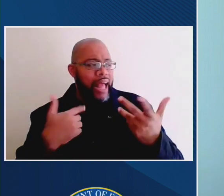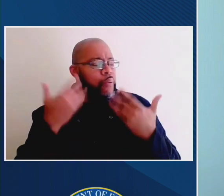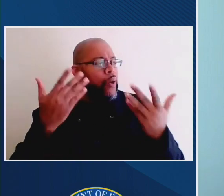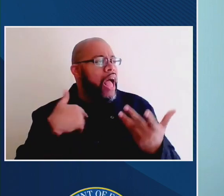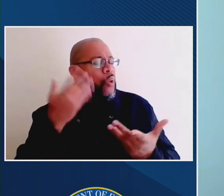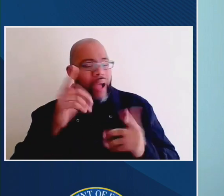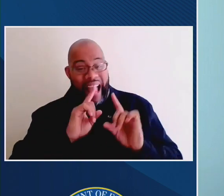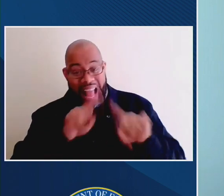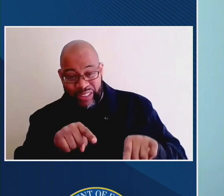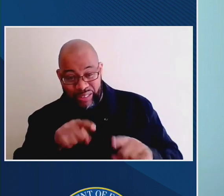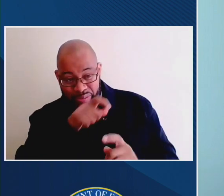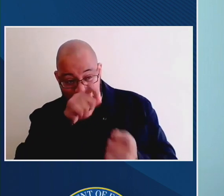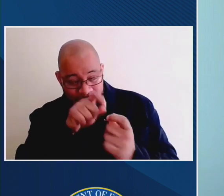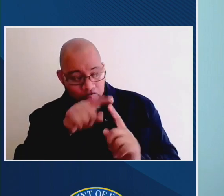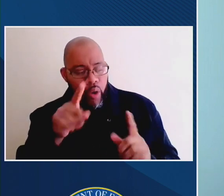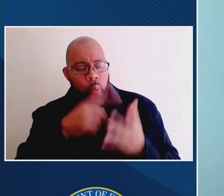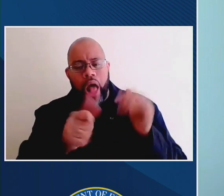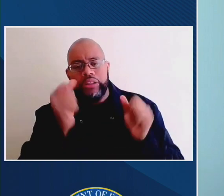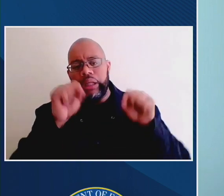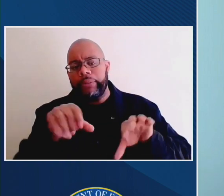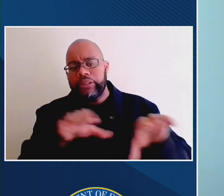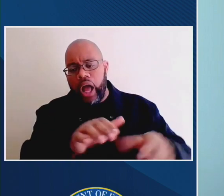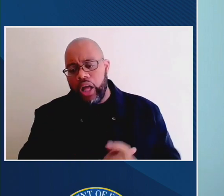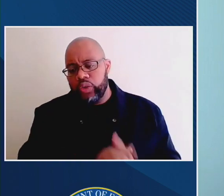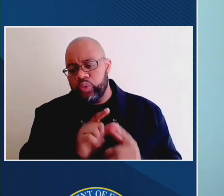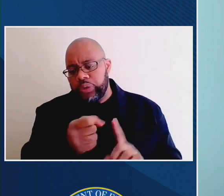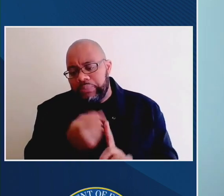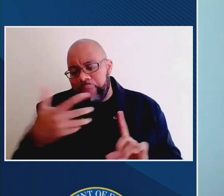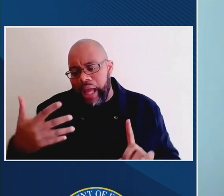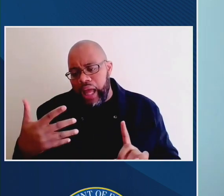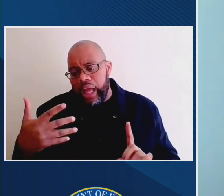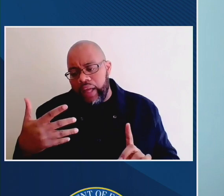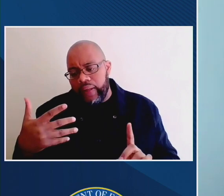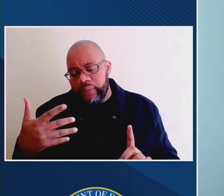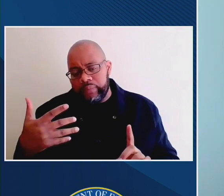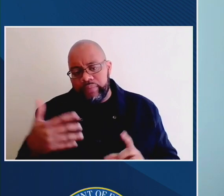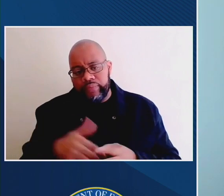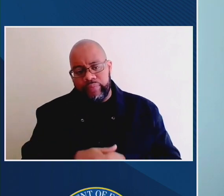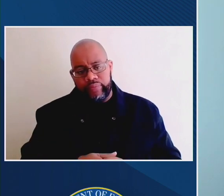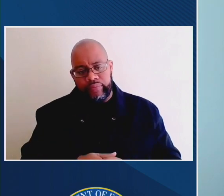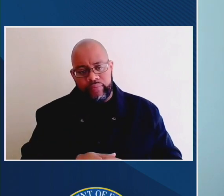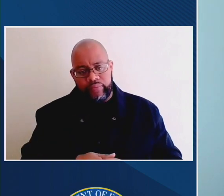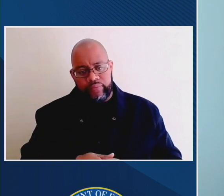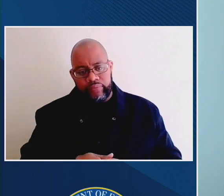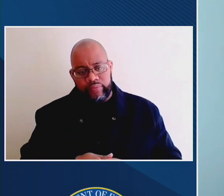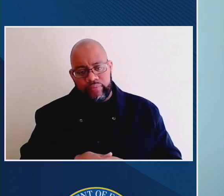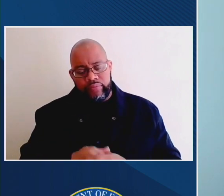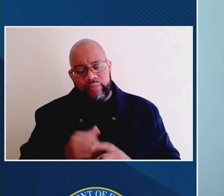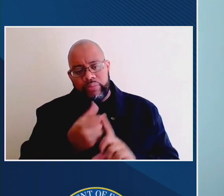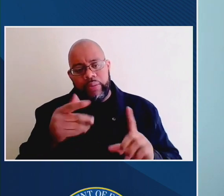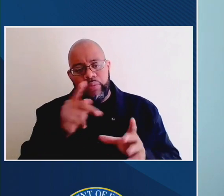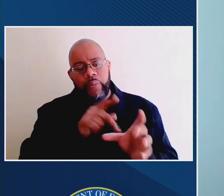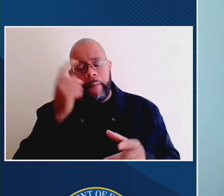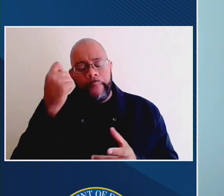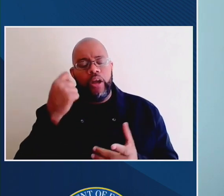answer to that, but what else could be done to expand it, to expand participation? Because I mean,